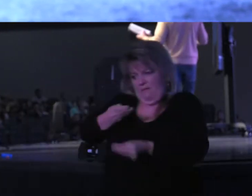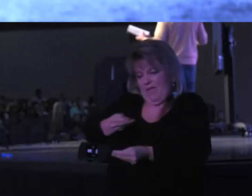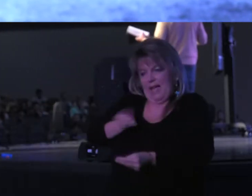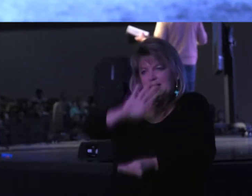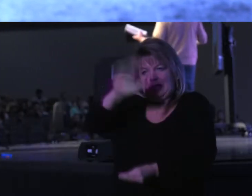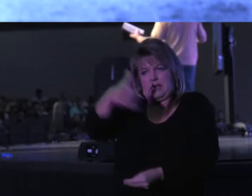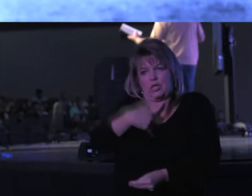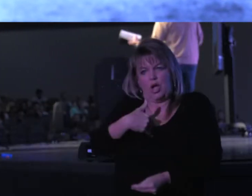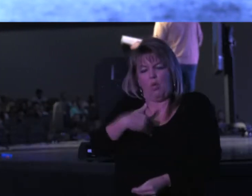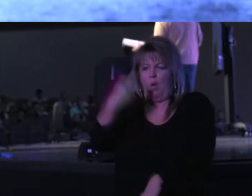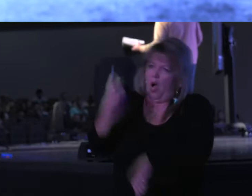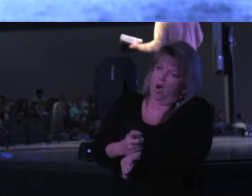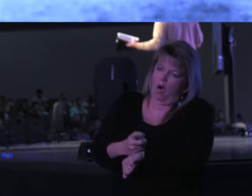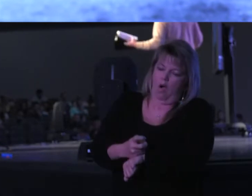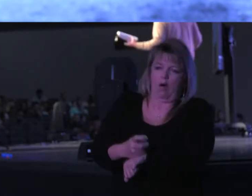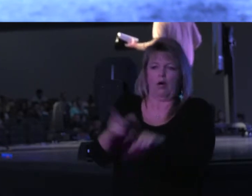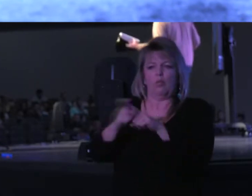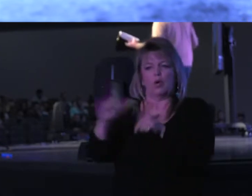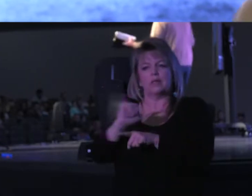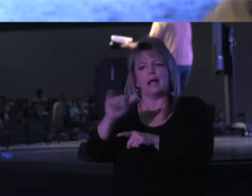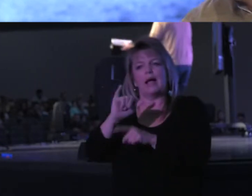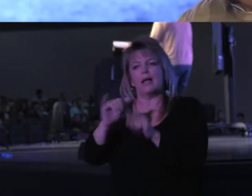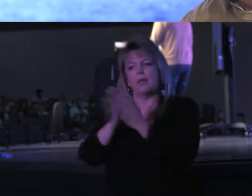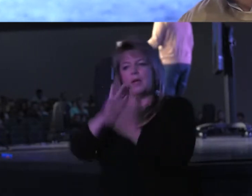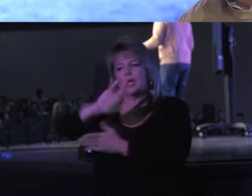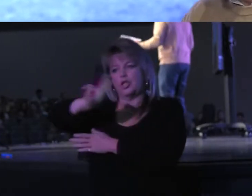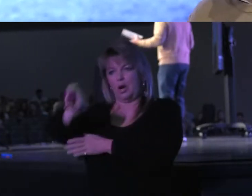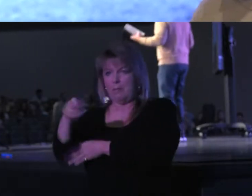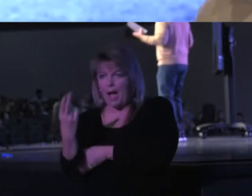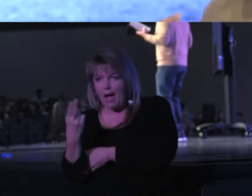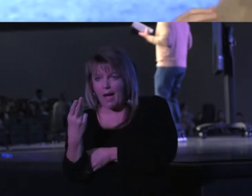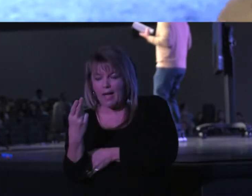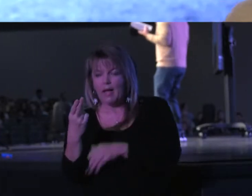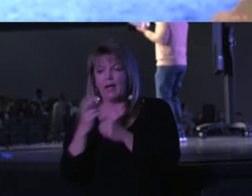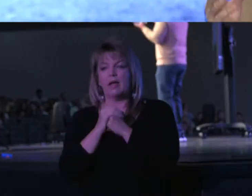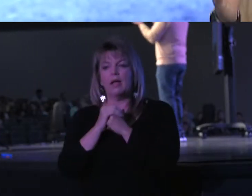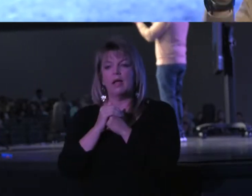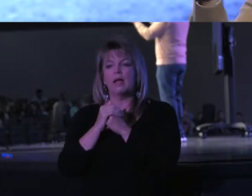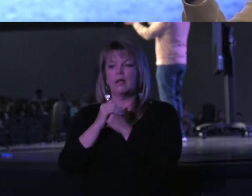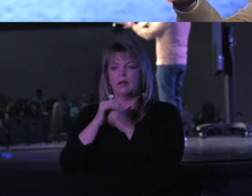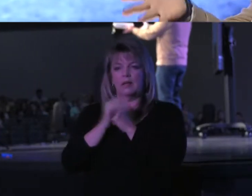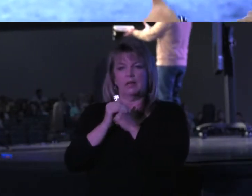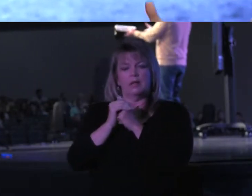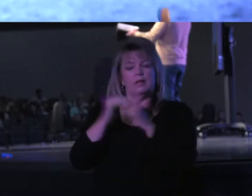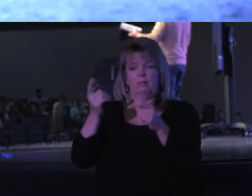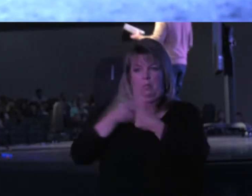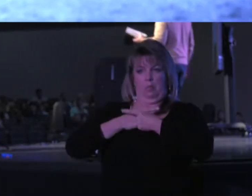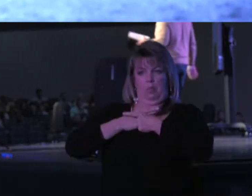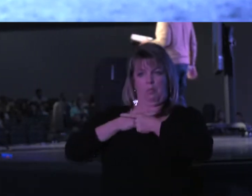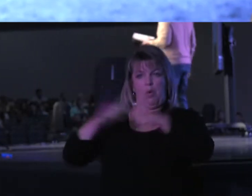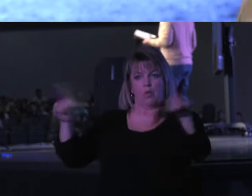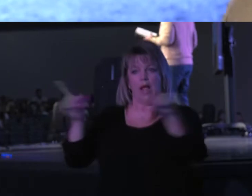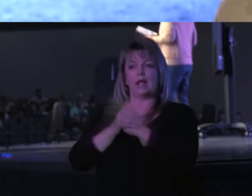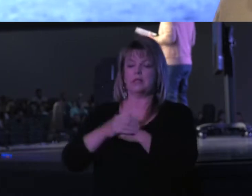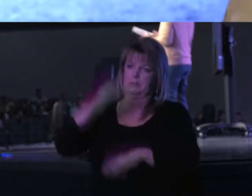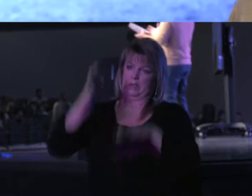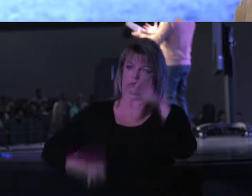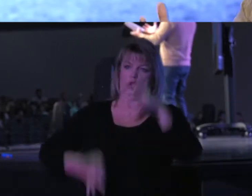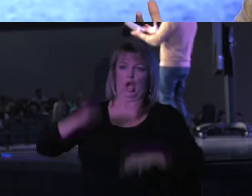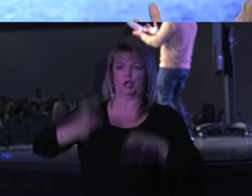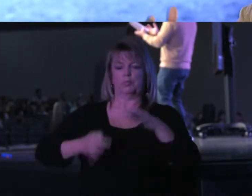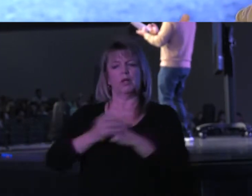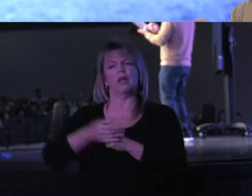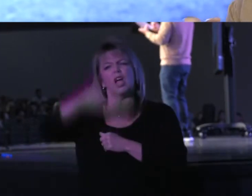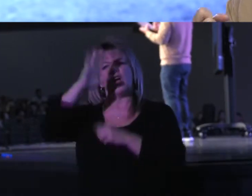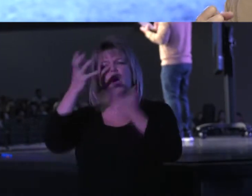come to hard words, like the book of Jeremiah, which is the pronouncement of judgment, what